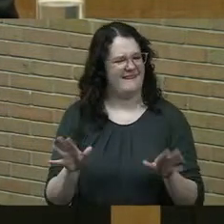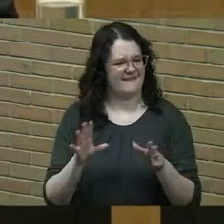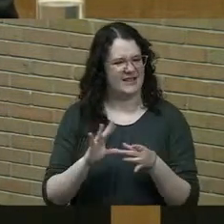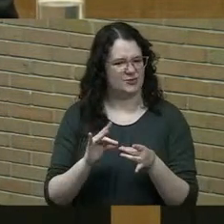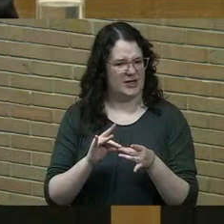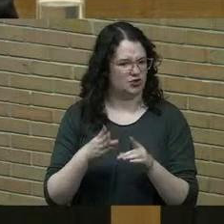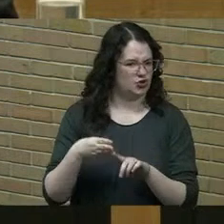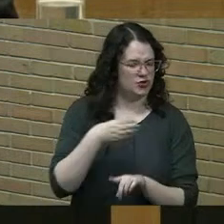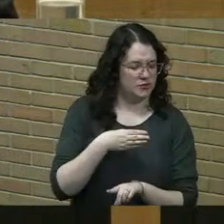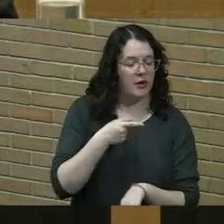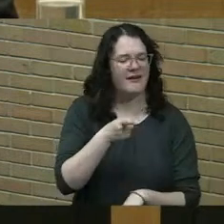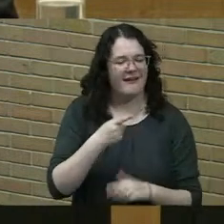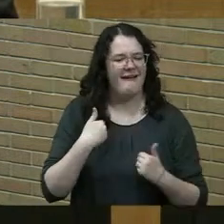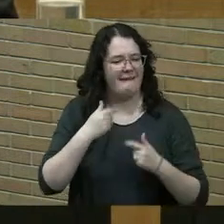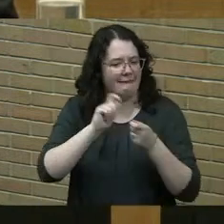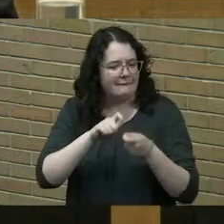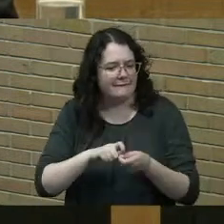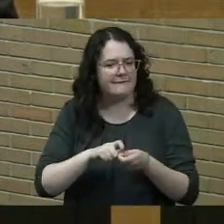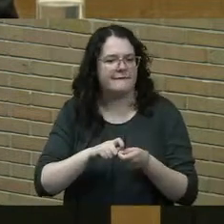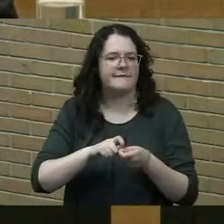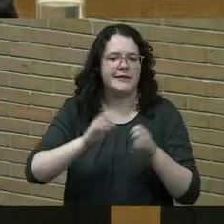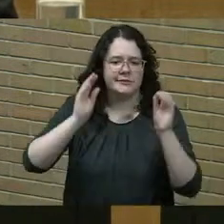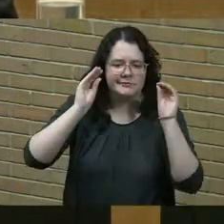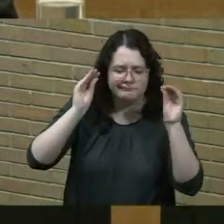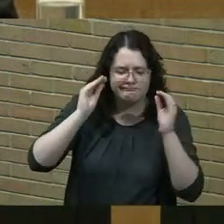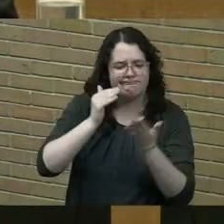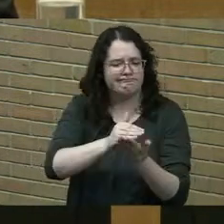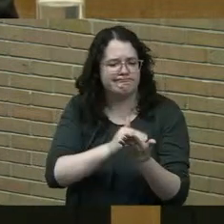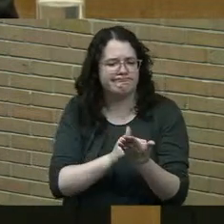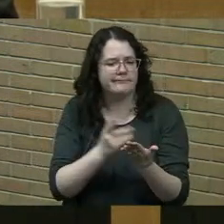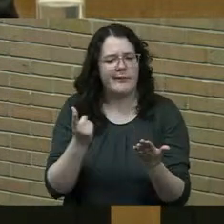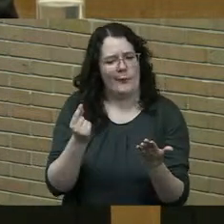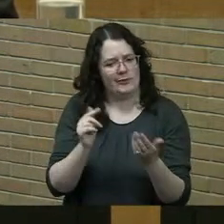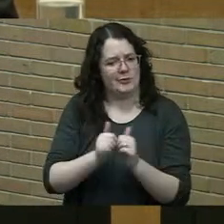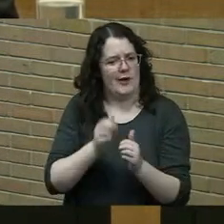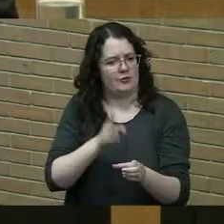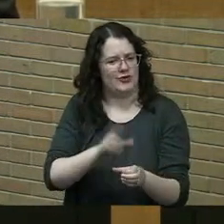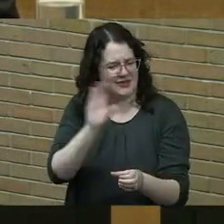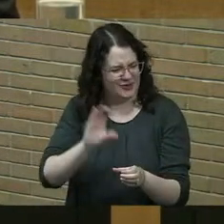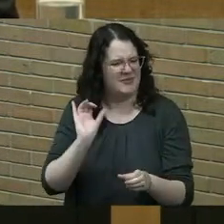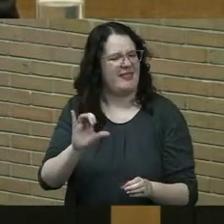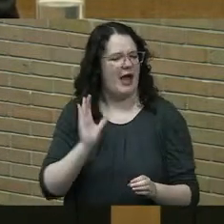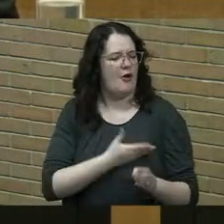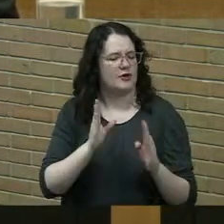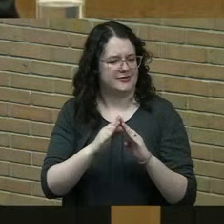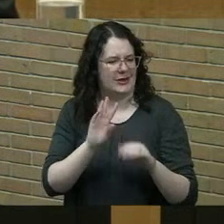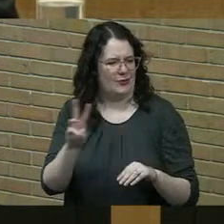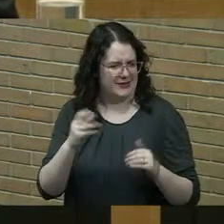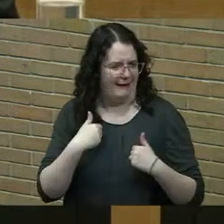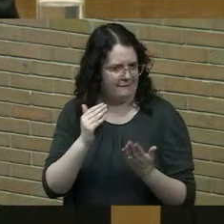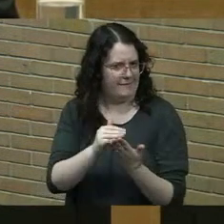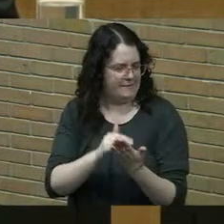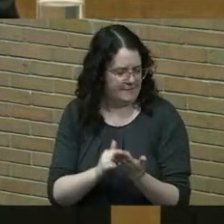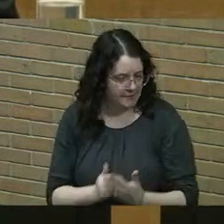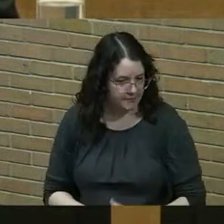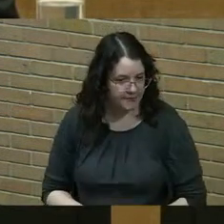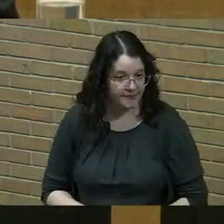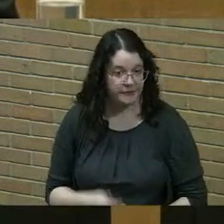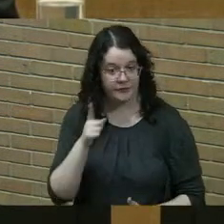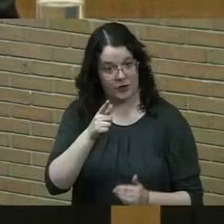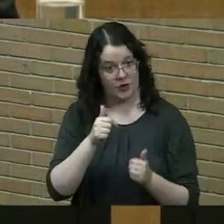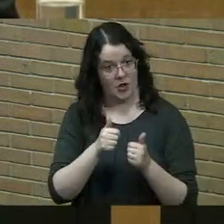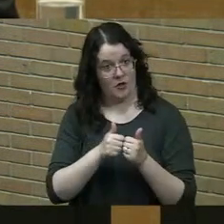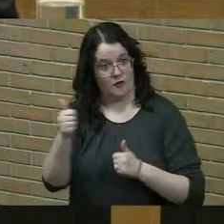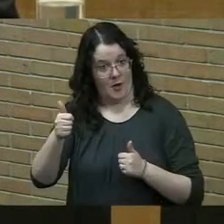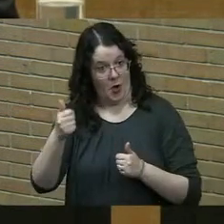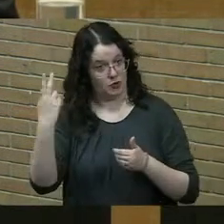there are detailed instructions for doing so on the town's webpage. If you're doing so remotely, you'll be admitted from the